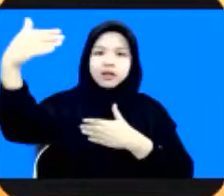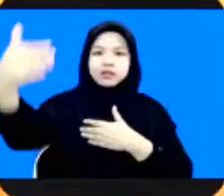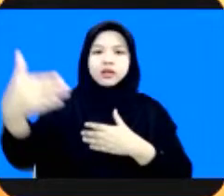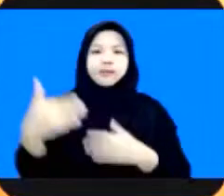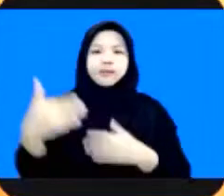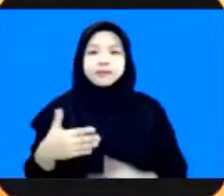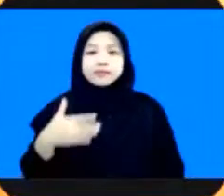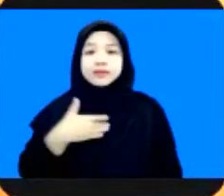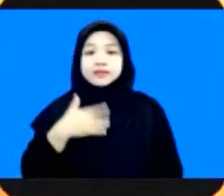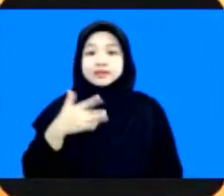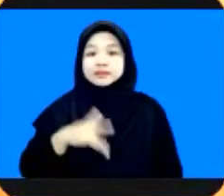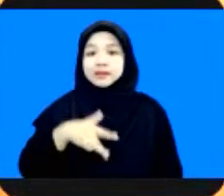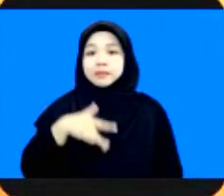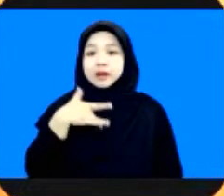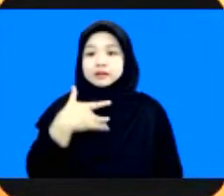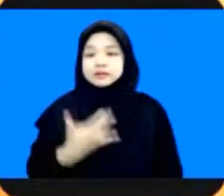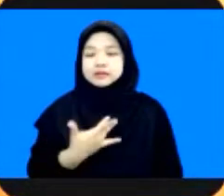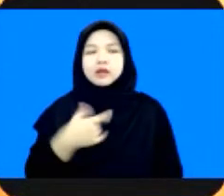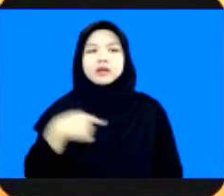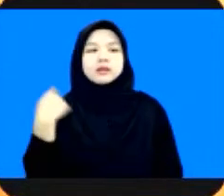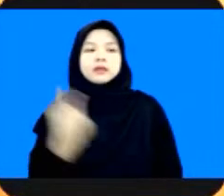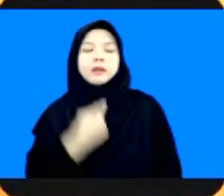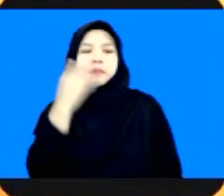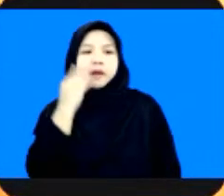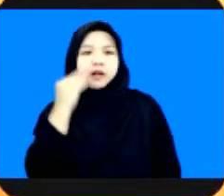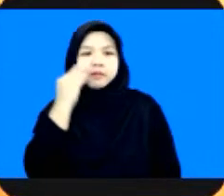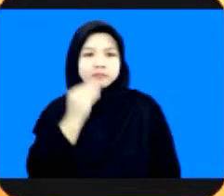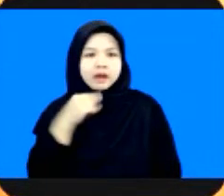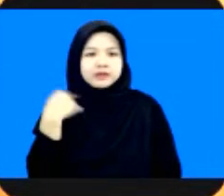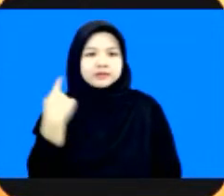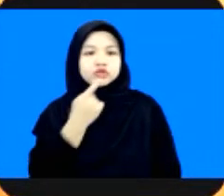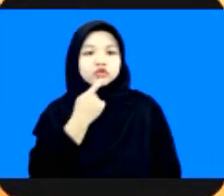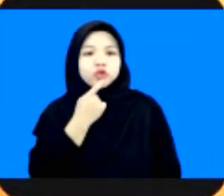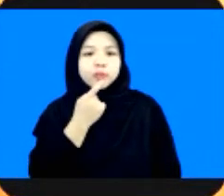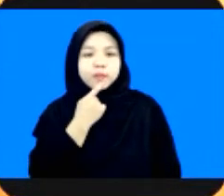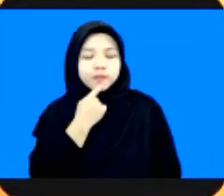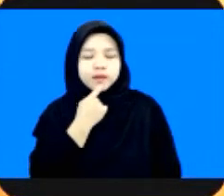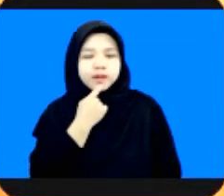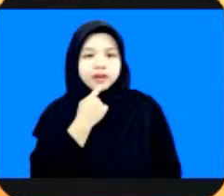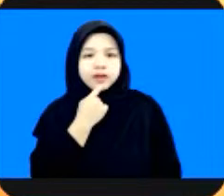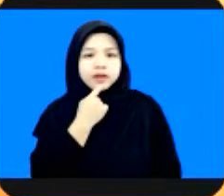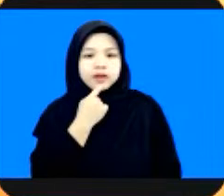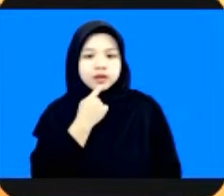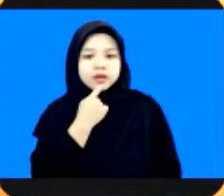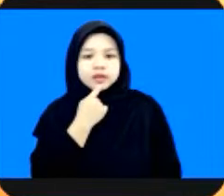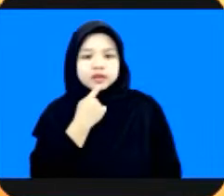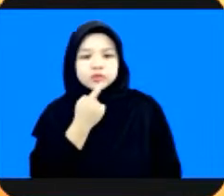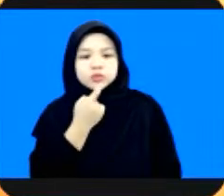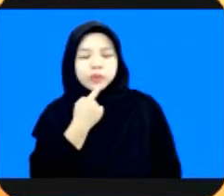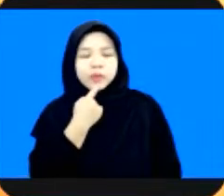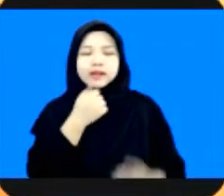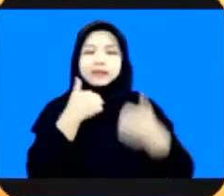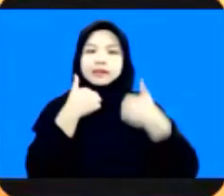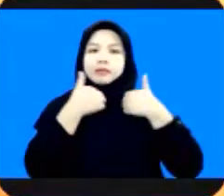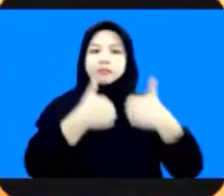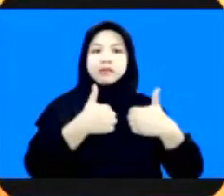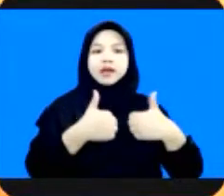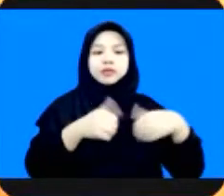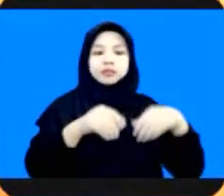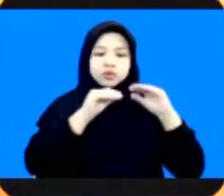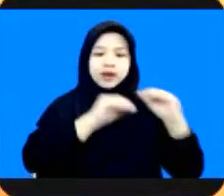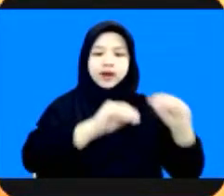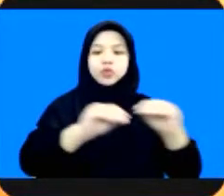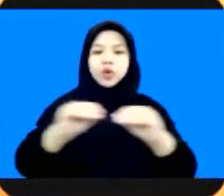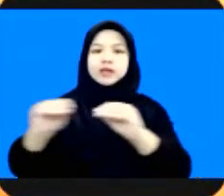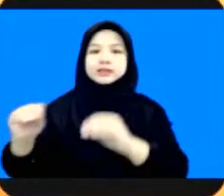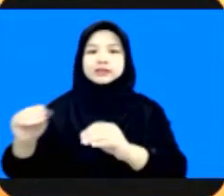our experience is, well, we try our best to try to educate the people with